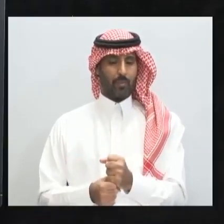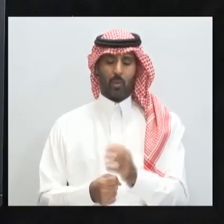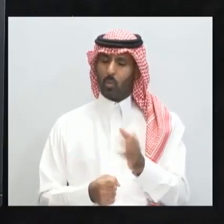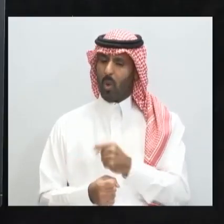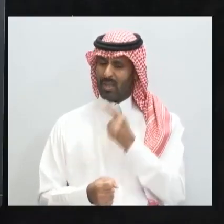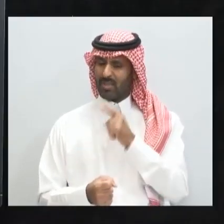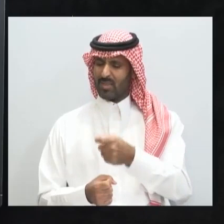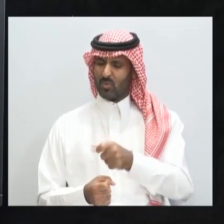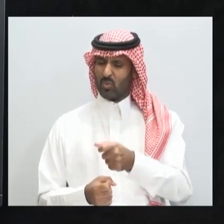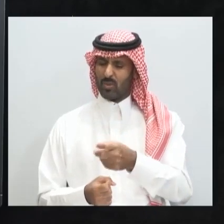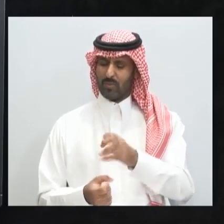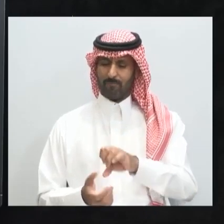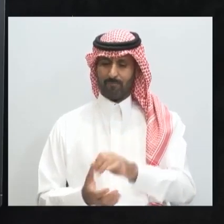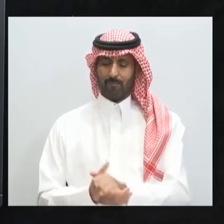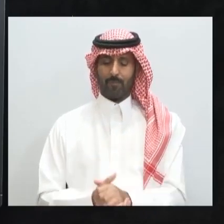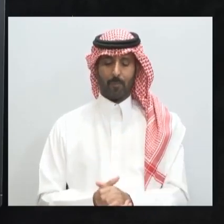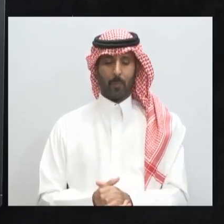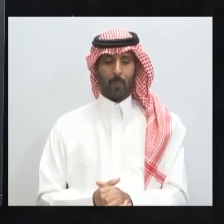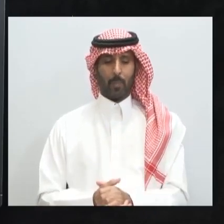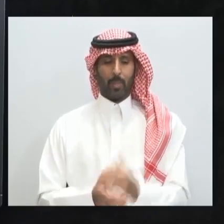wasn't going to work.